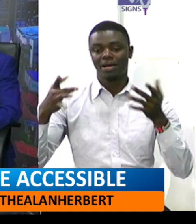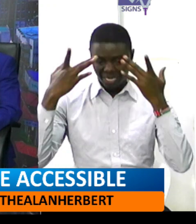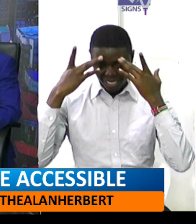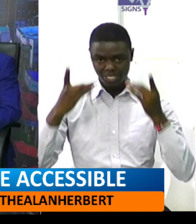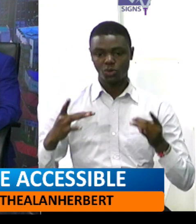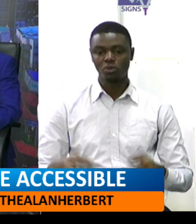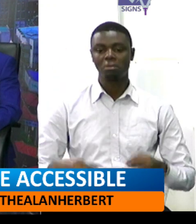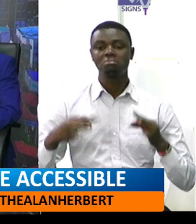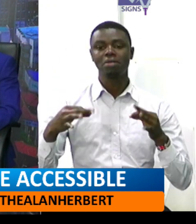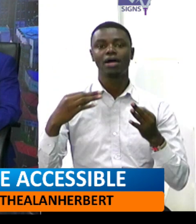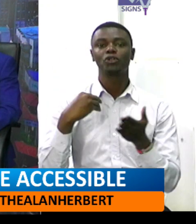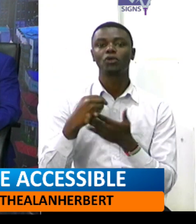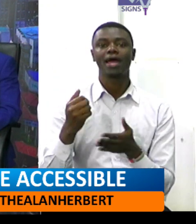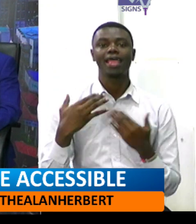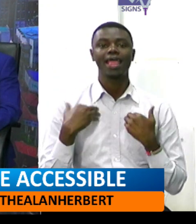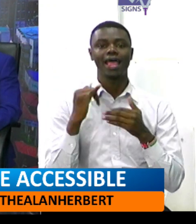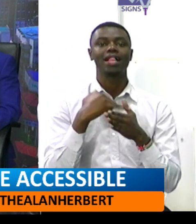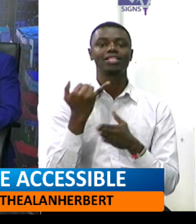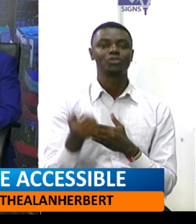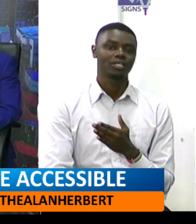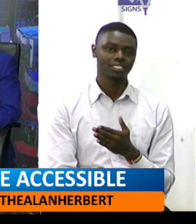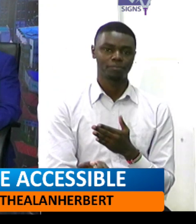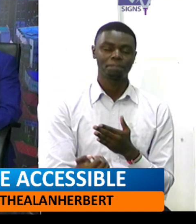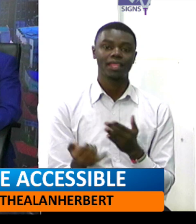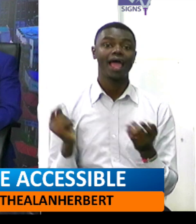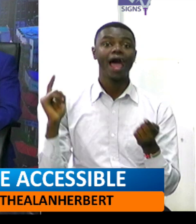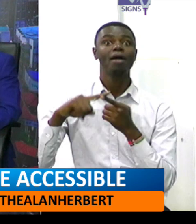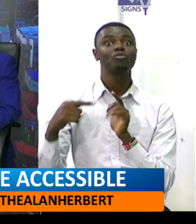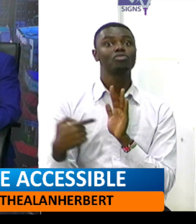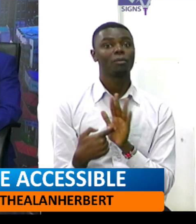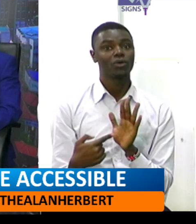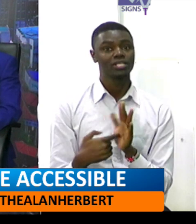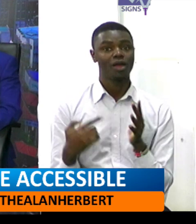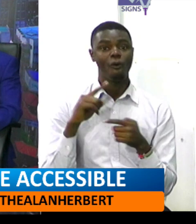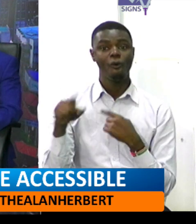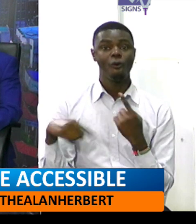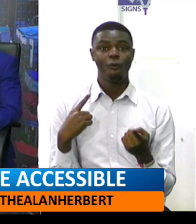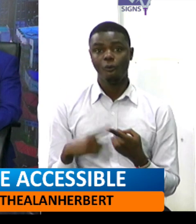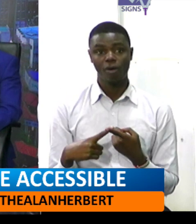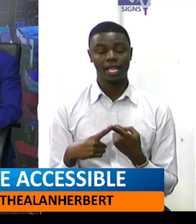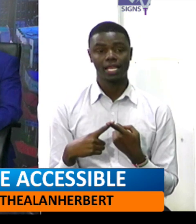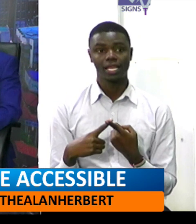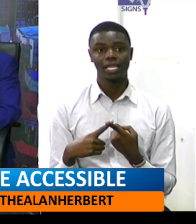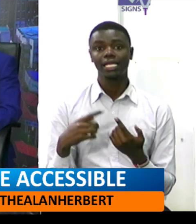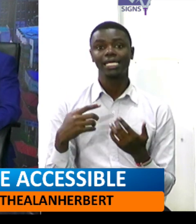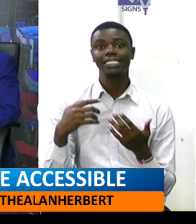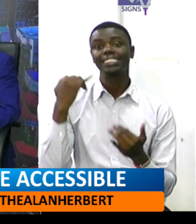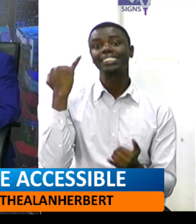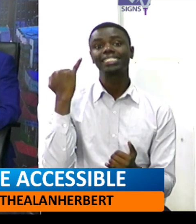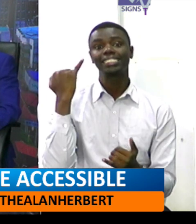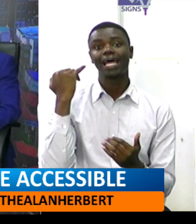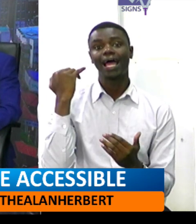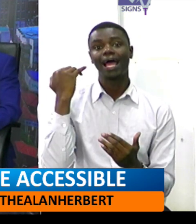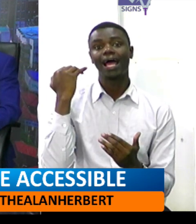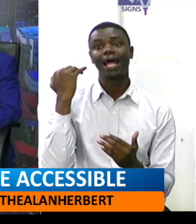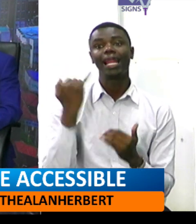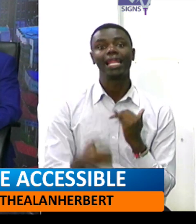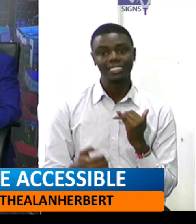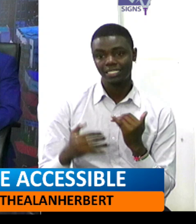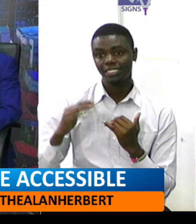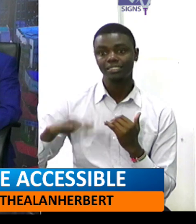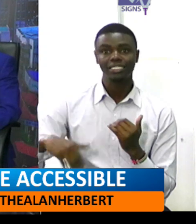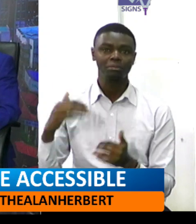to buy health insurance up to the point when it's a little too late, when we are desperate, when you